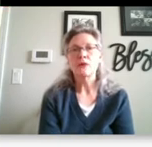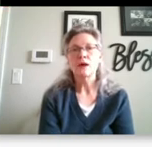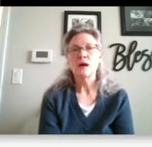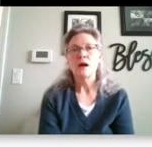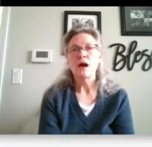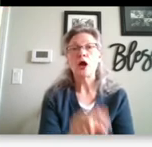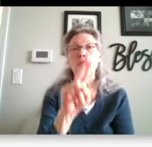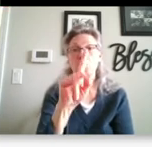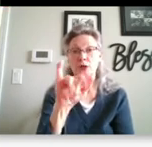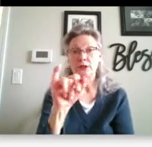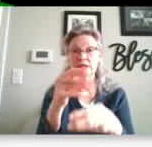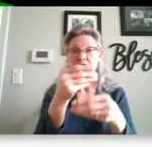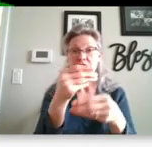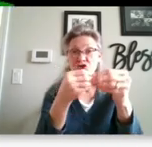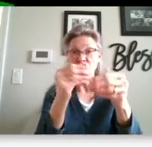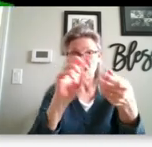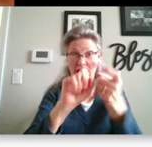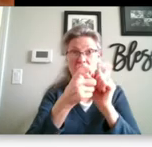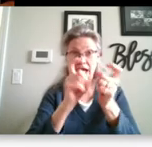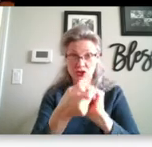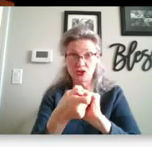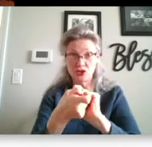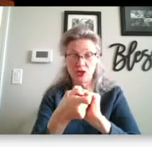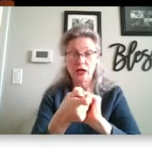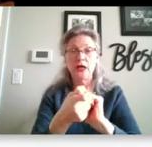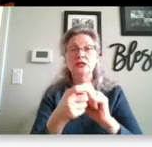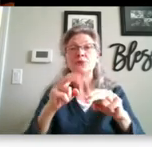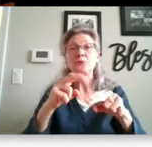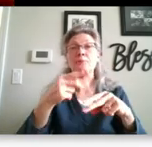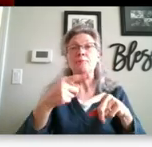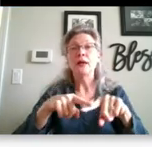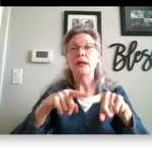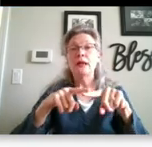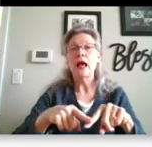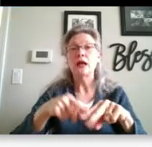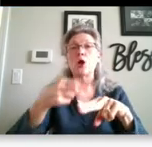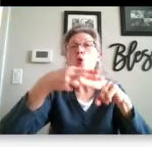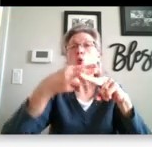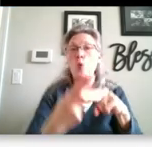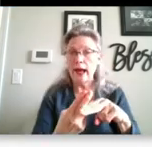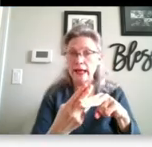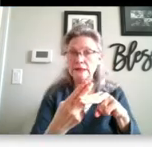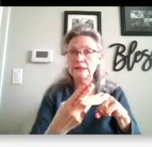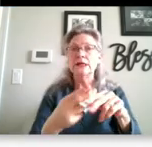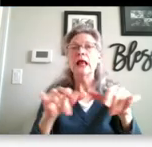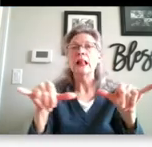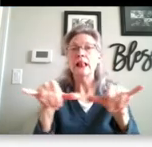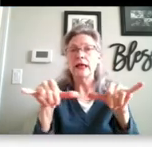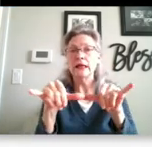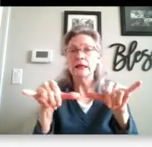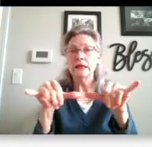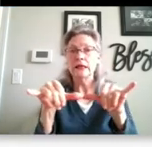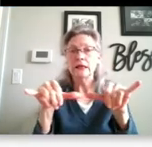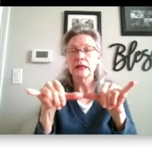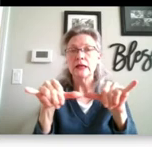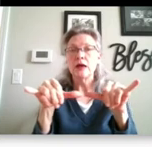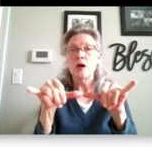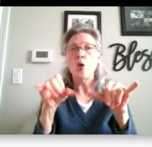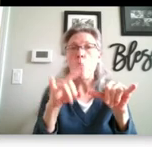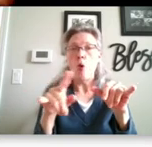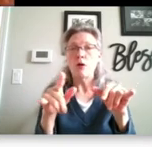our units can swap out for the metric system. So our units might be meters if we're